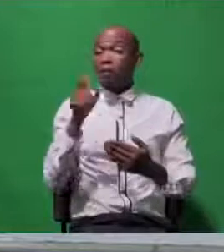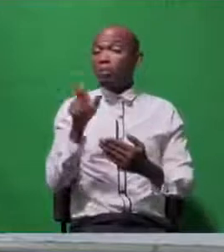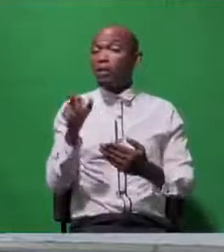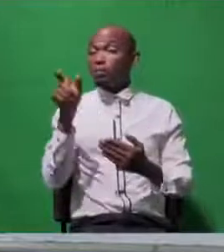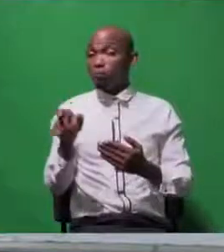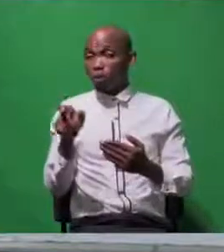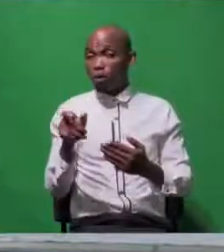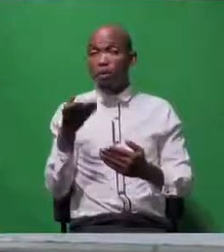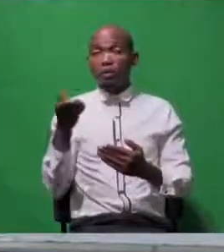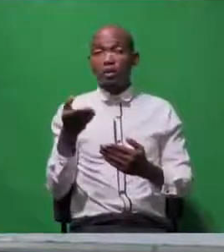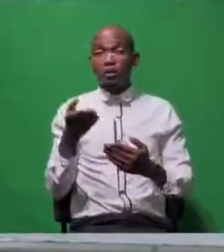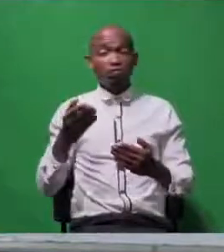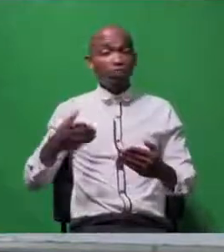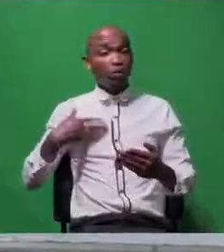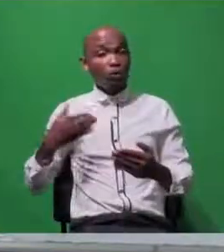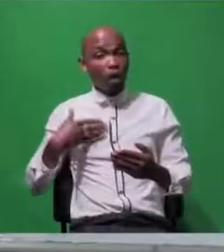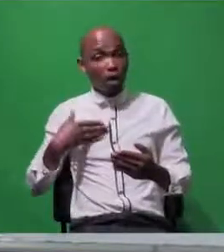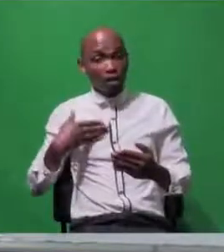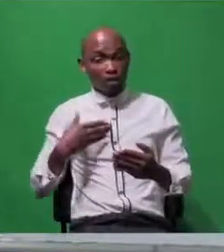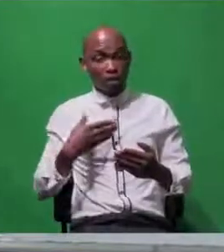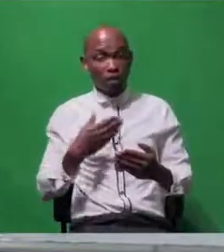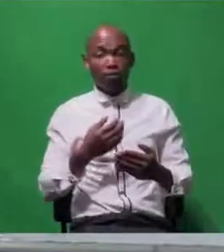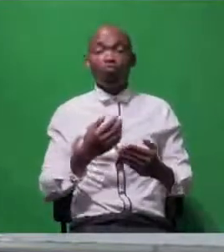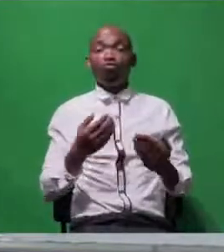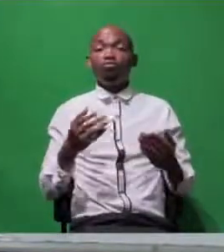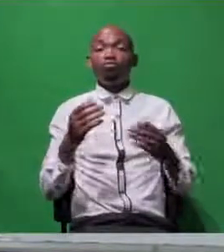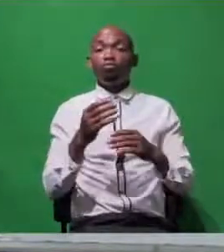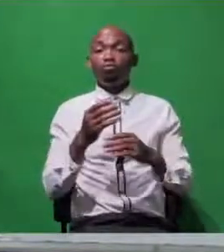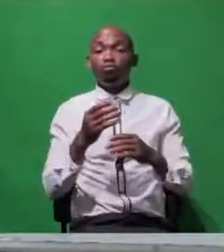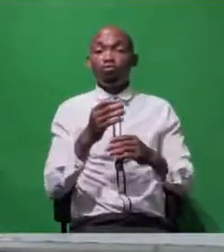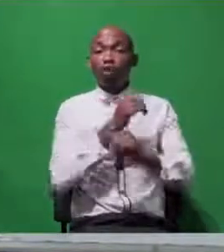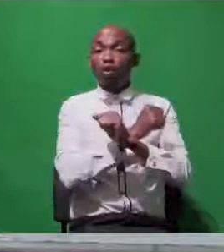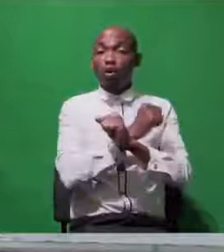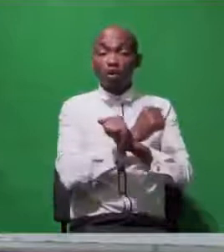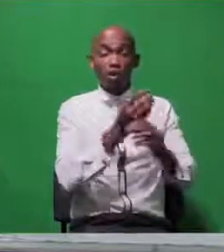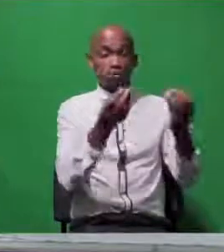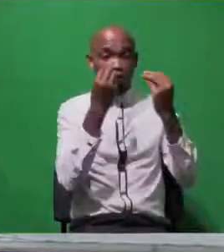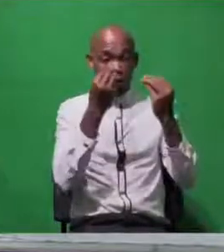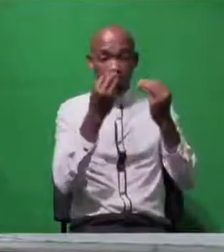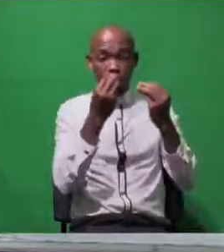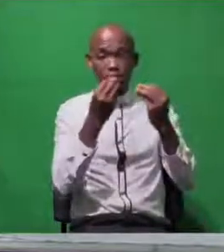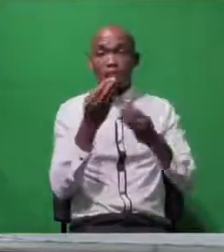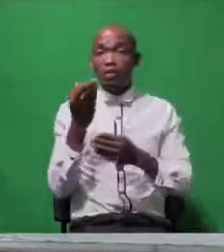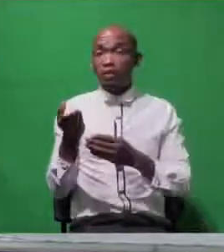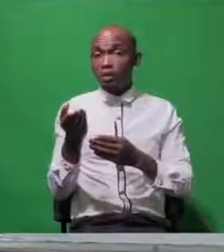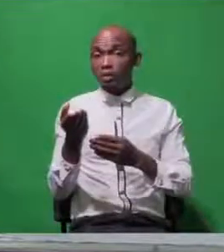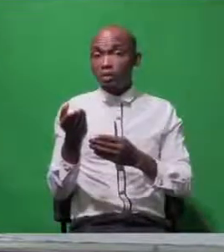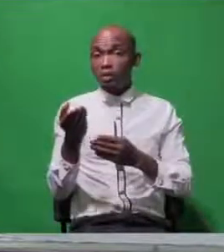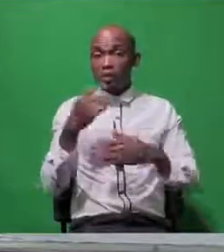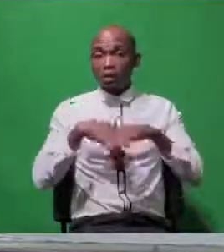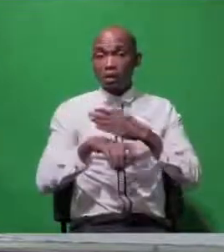Africans who acquired colonial education and worked alongside colonial masters